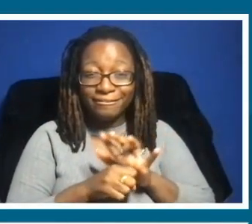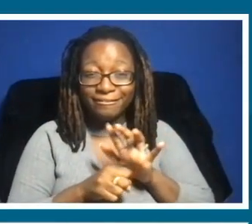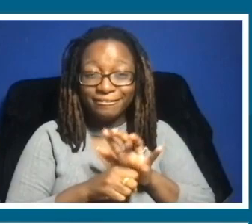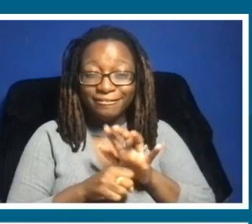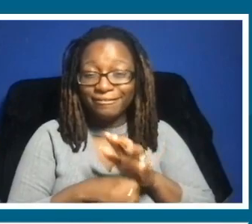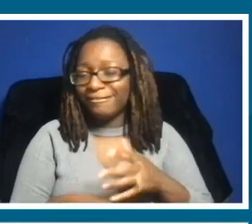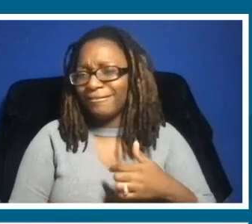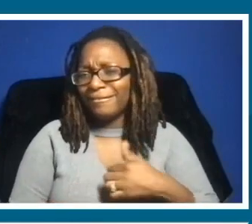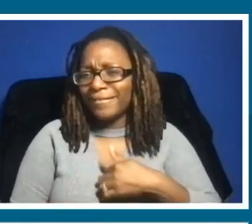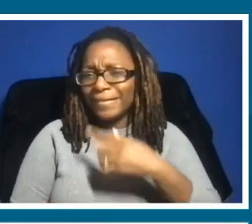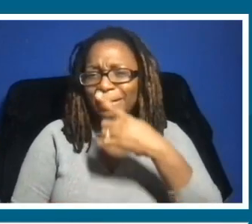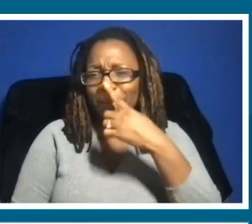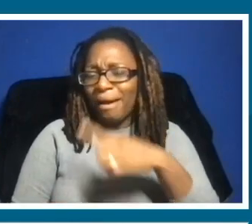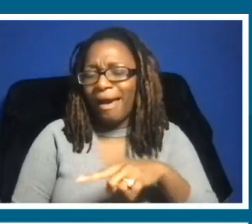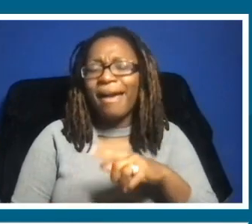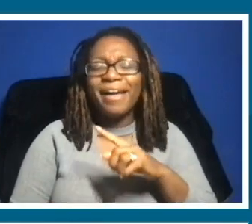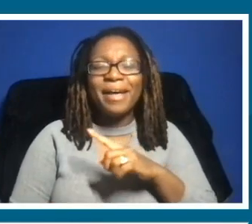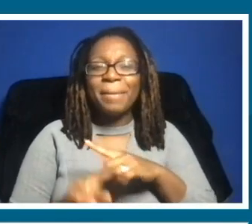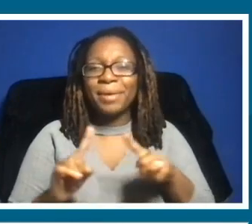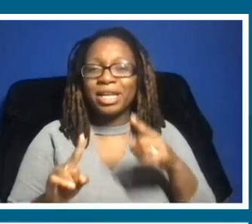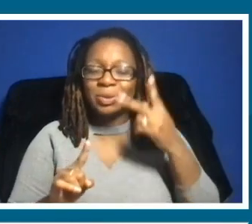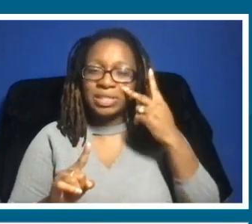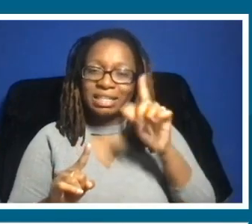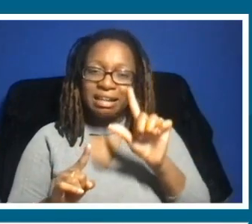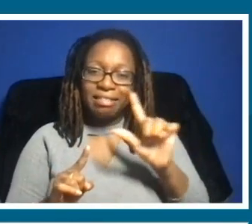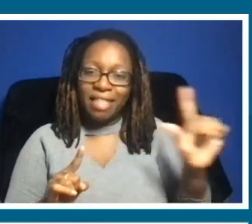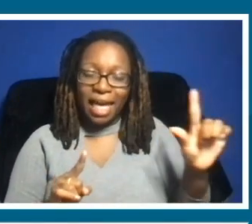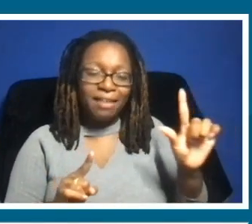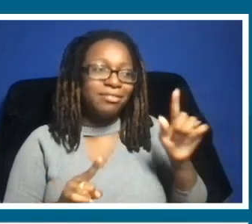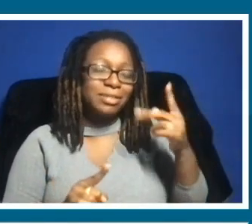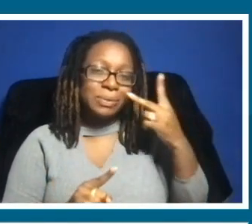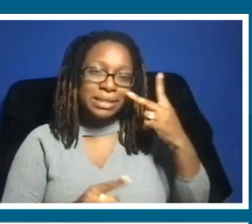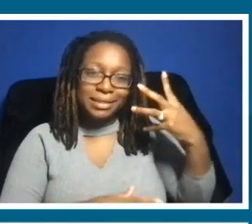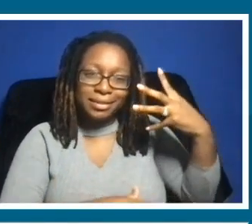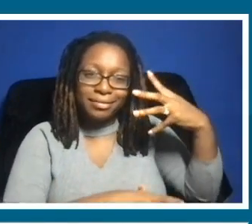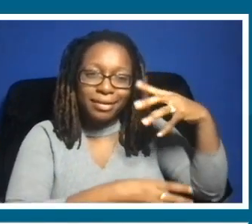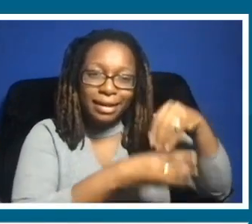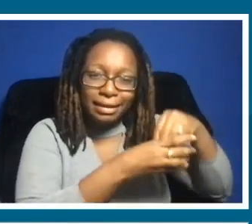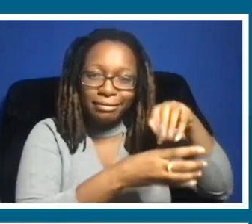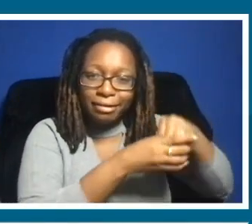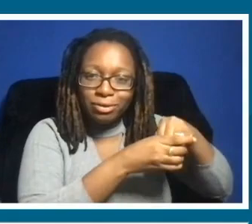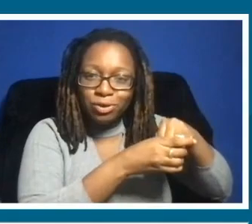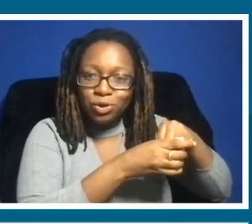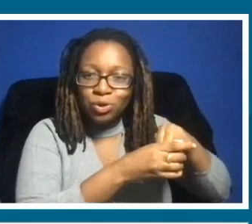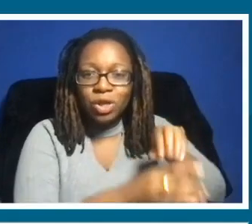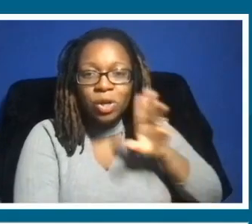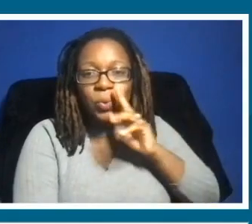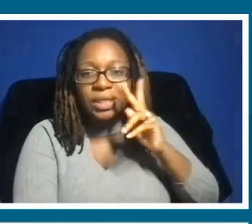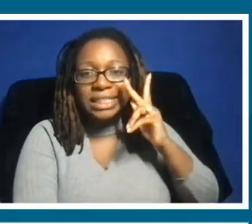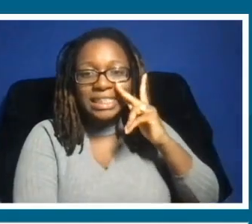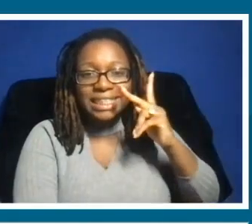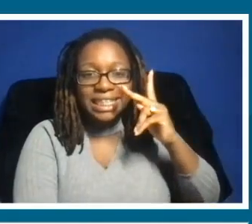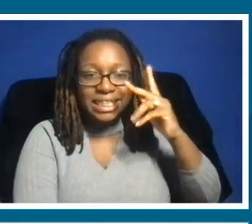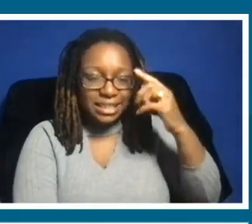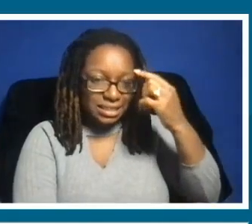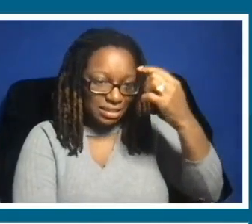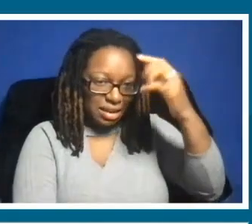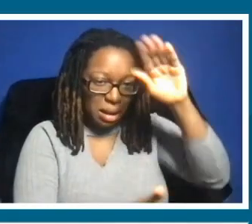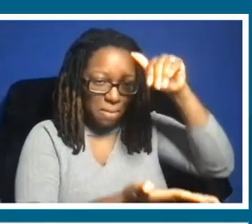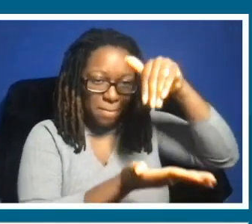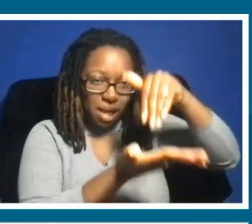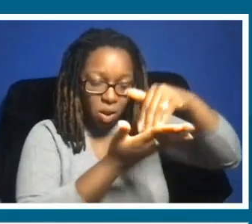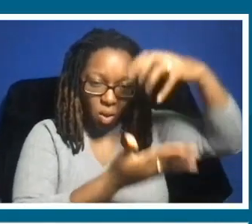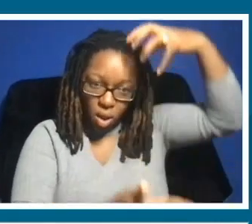followed along, but on the left is engagement, and you can see that that core area in the middle,